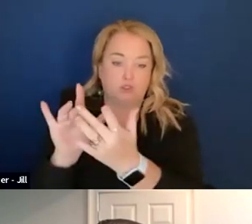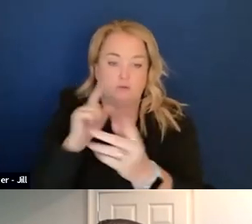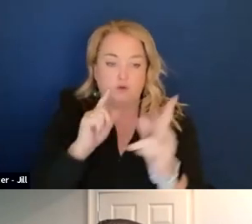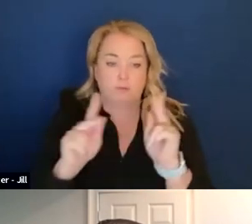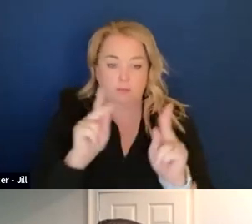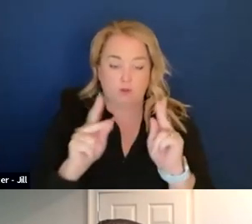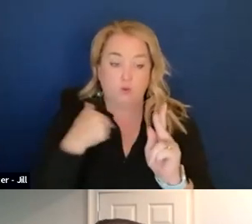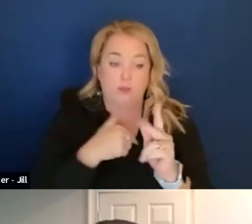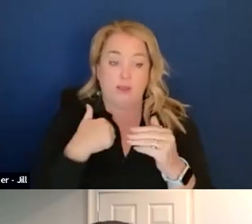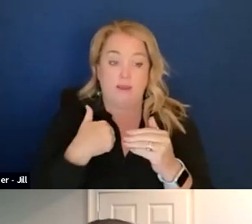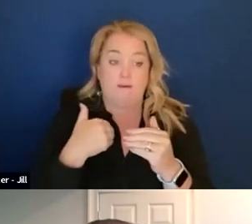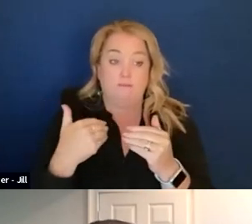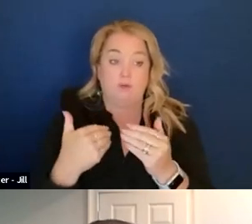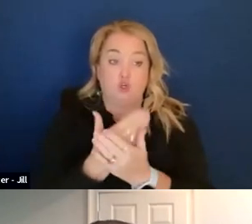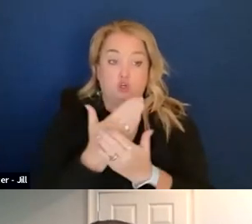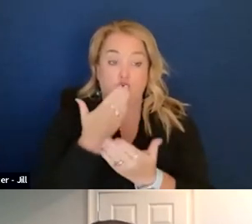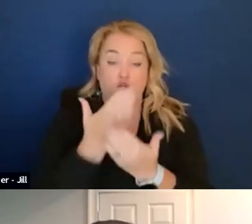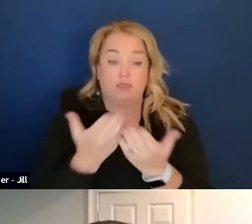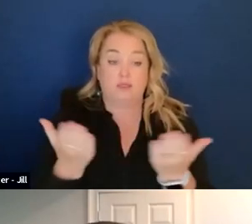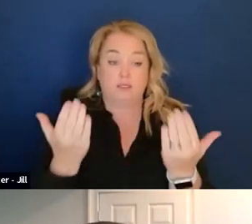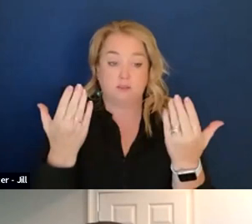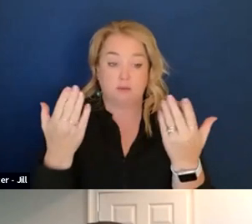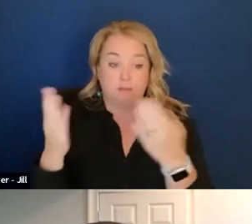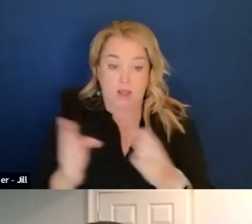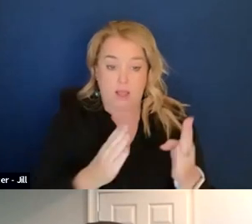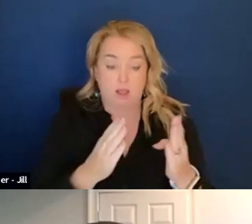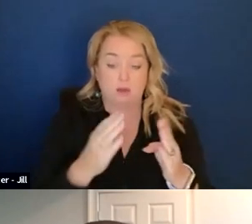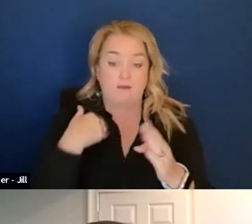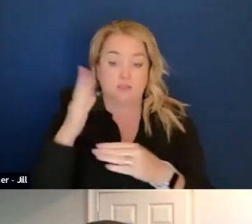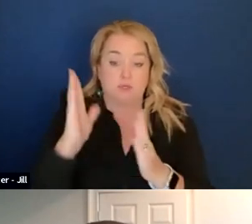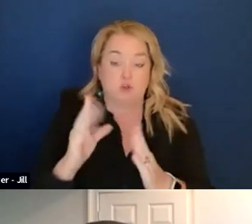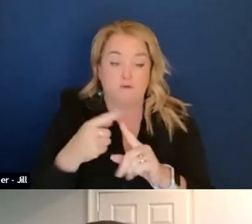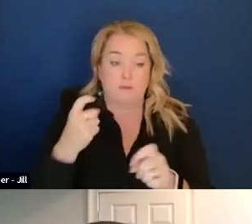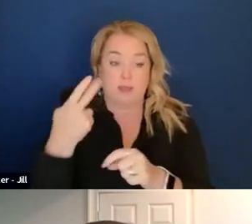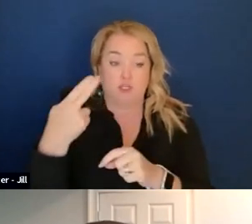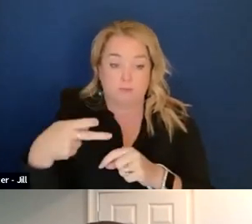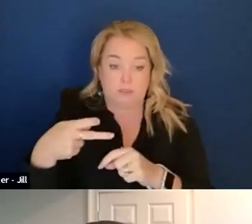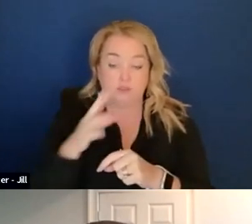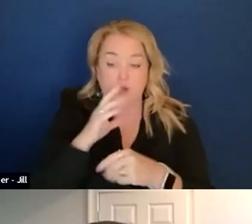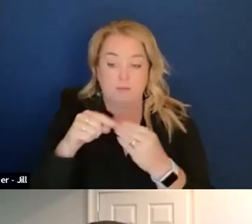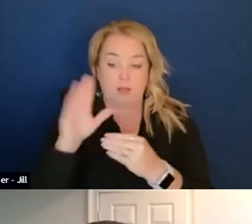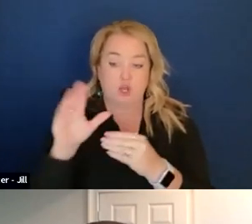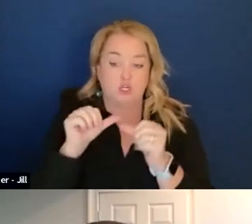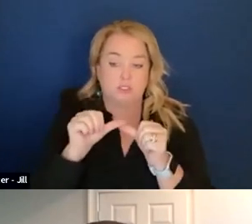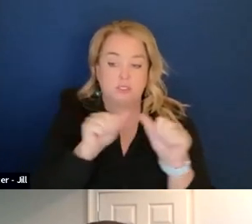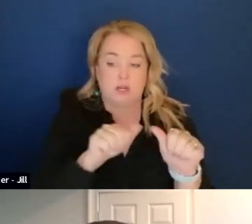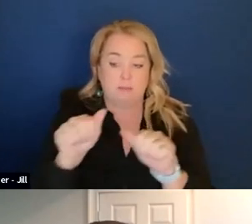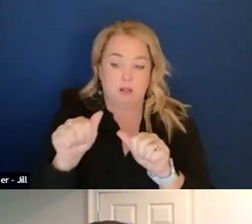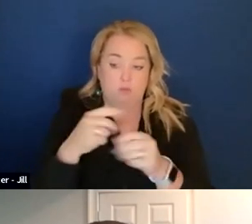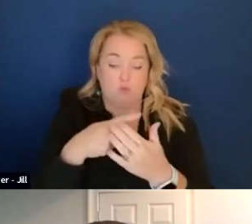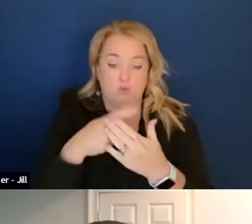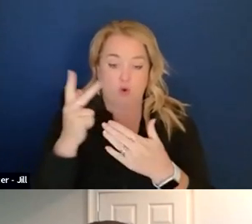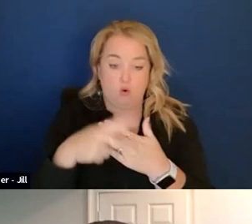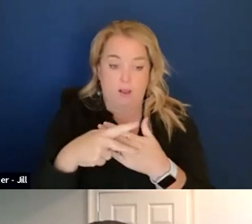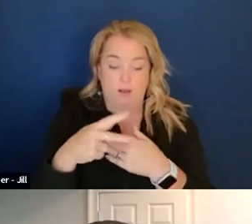some good things planned. Have a speaker from HP that's going to talk about their sustainability program